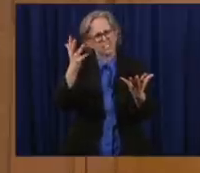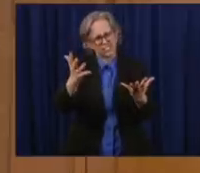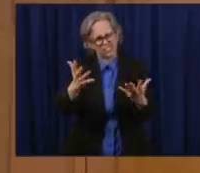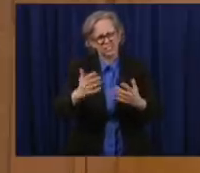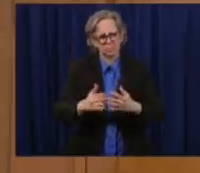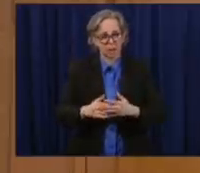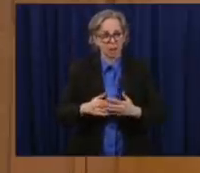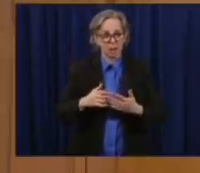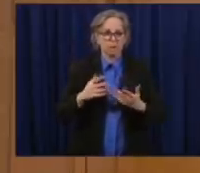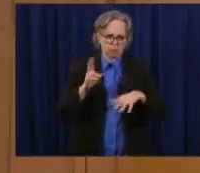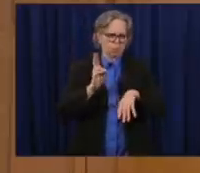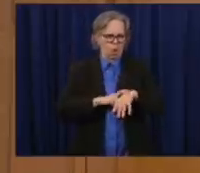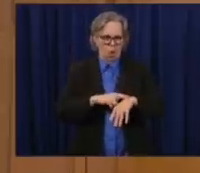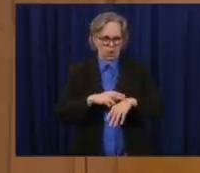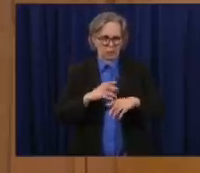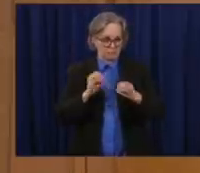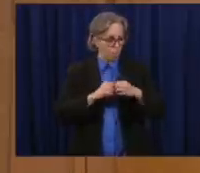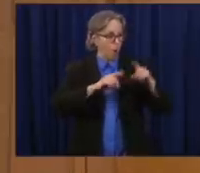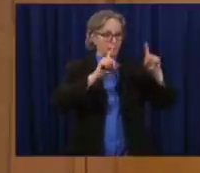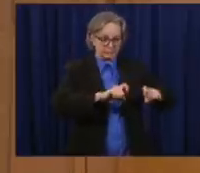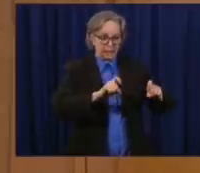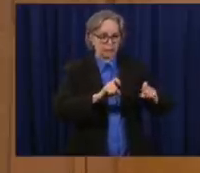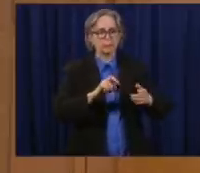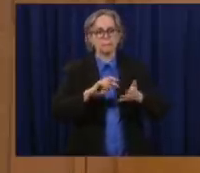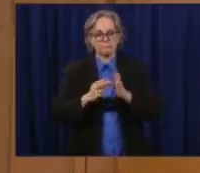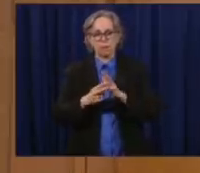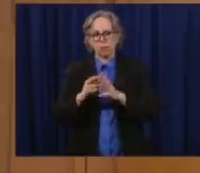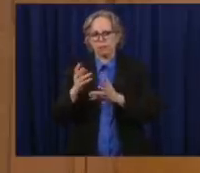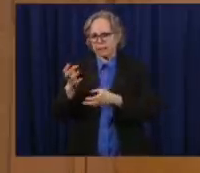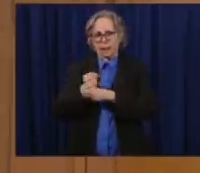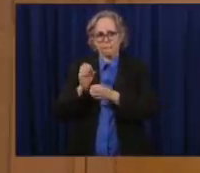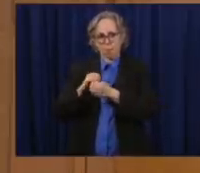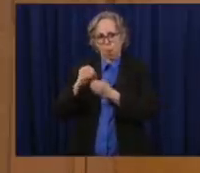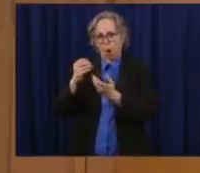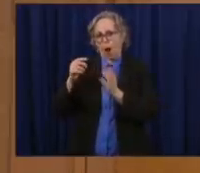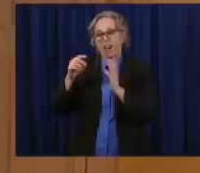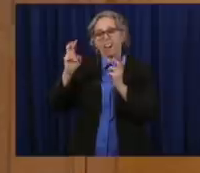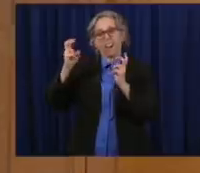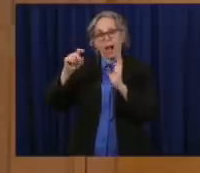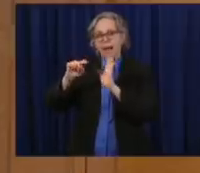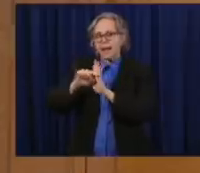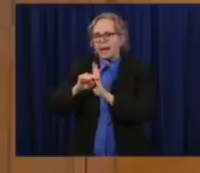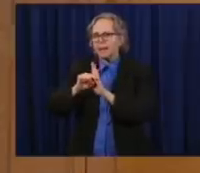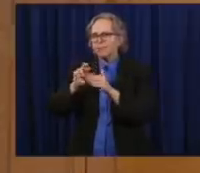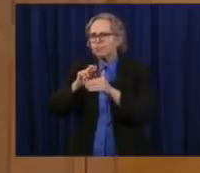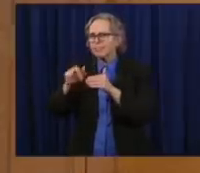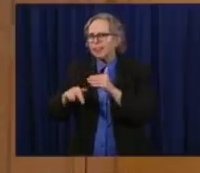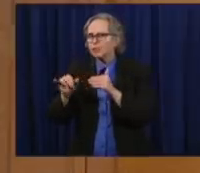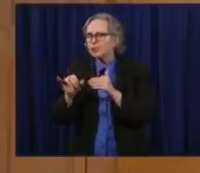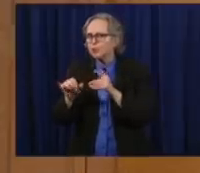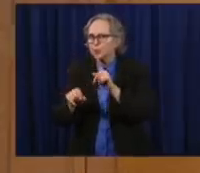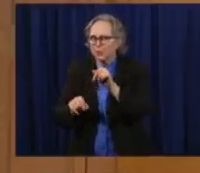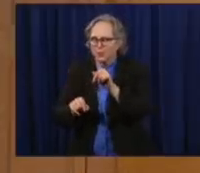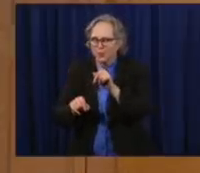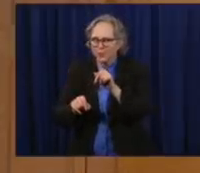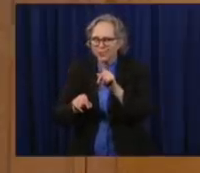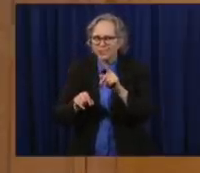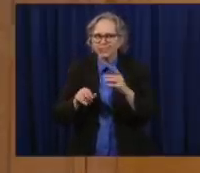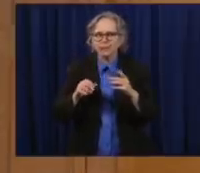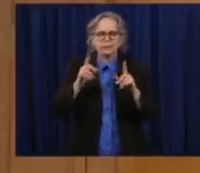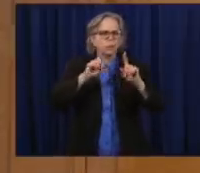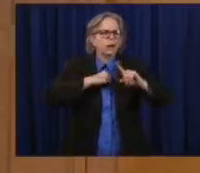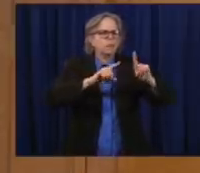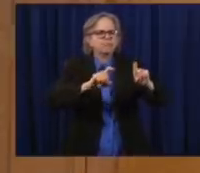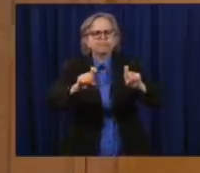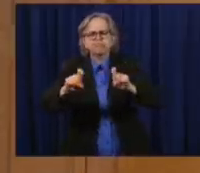are a little bit higher at risk, but we also know there have been some pretty at-risk people who have not been tested. But in our case, because we